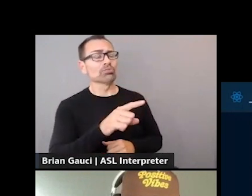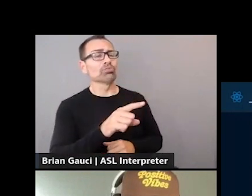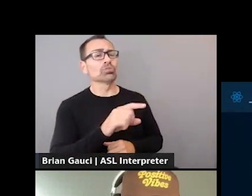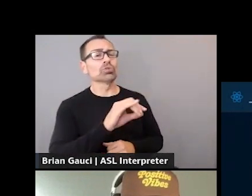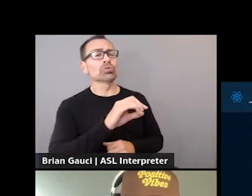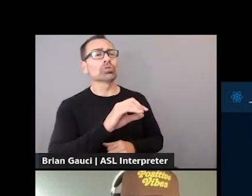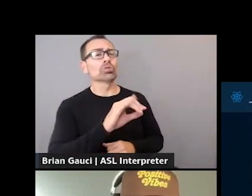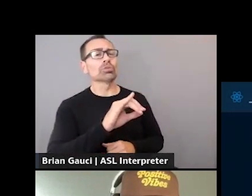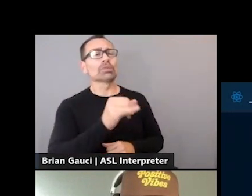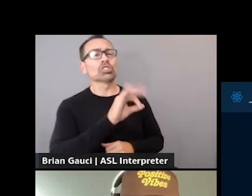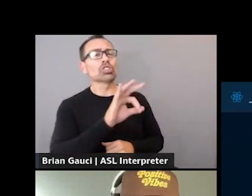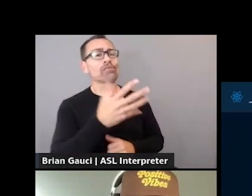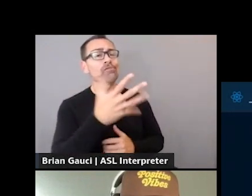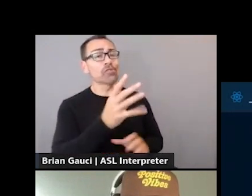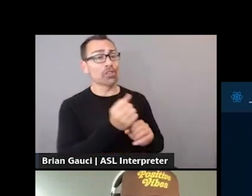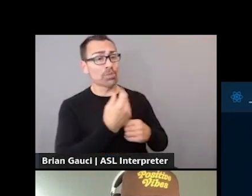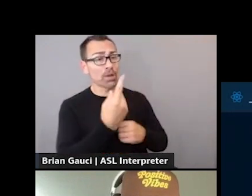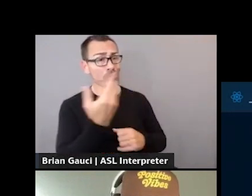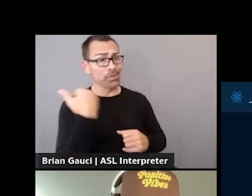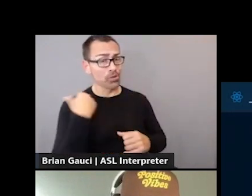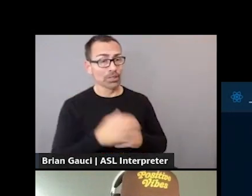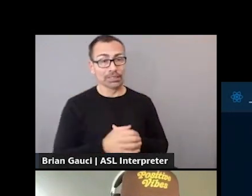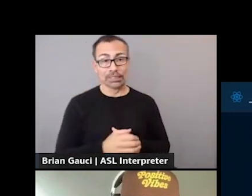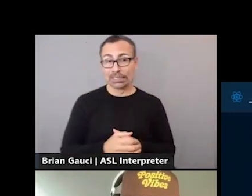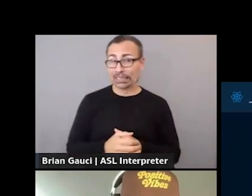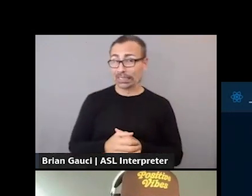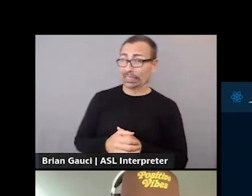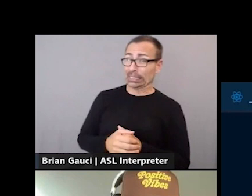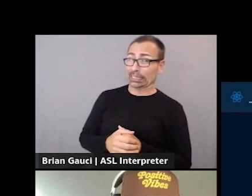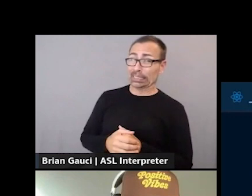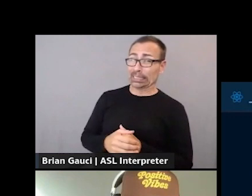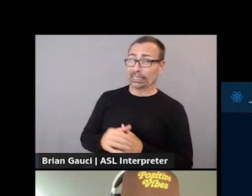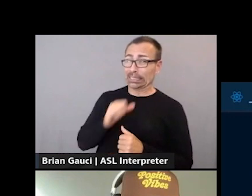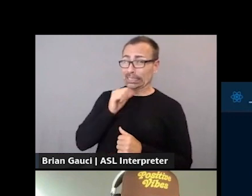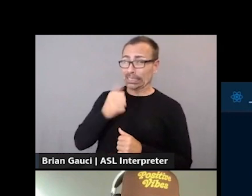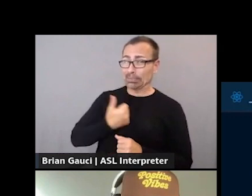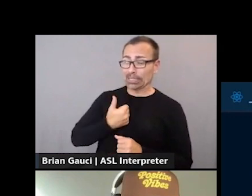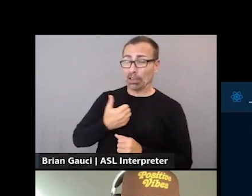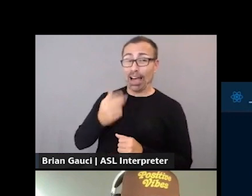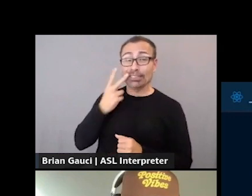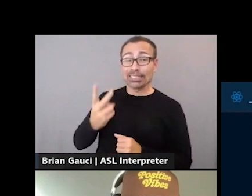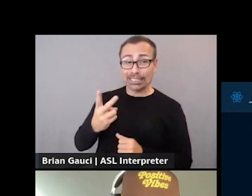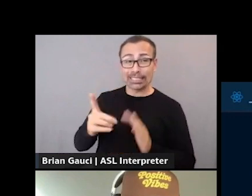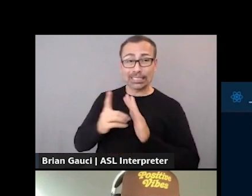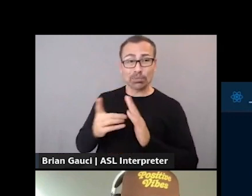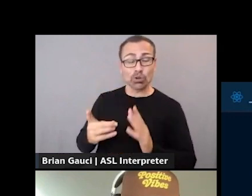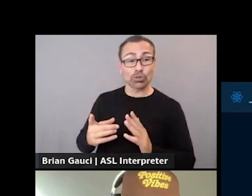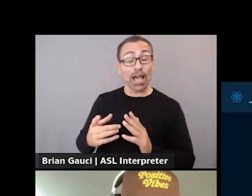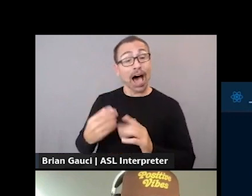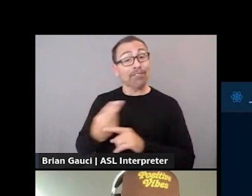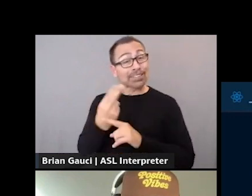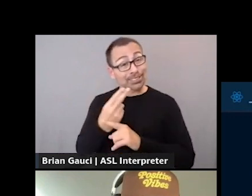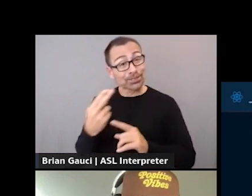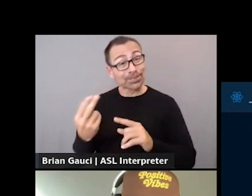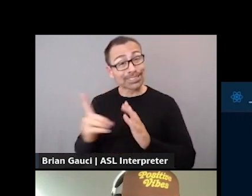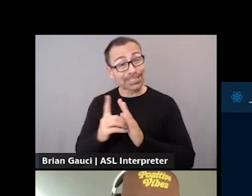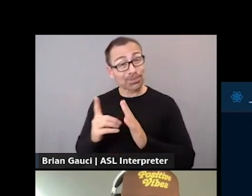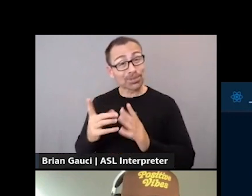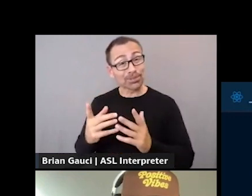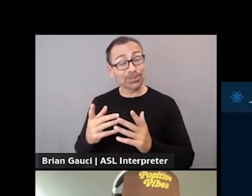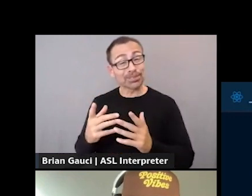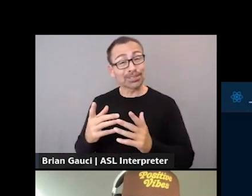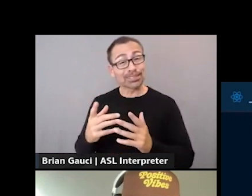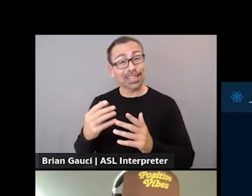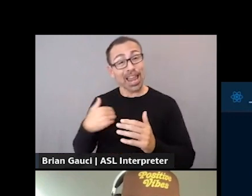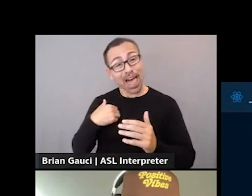not myself. And actually, I've made demos using CDK, but not in my personal life. Oh, gotcha. I wouldn't